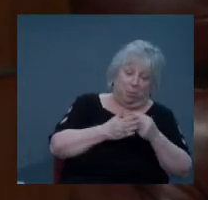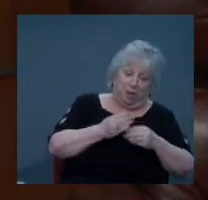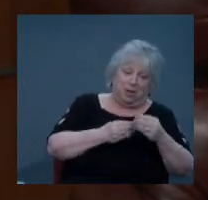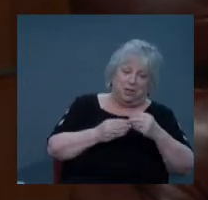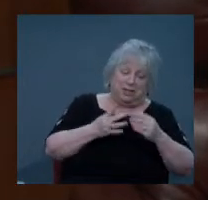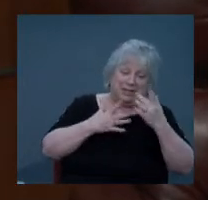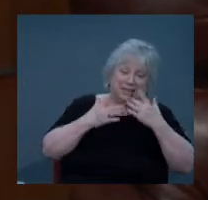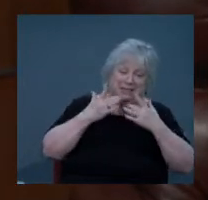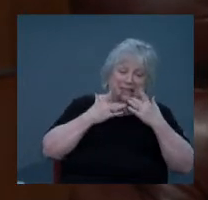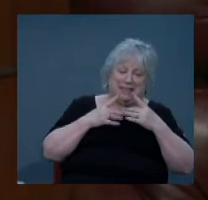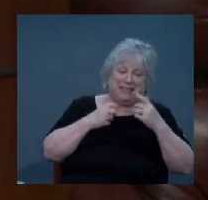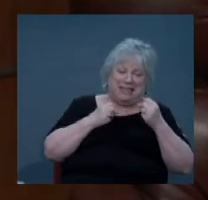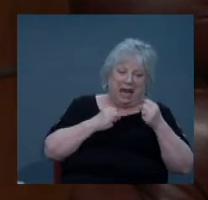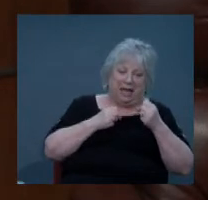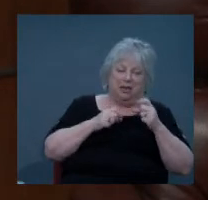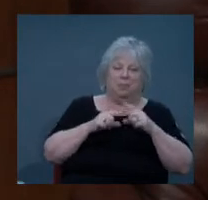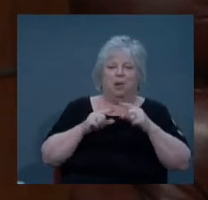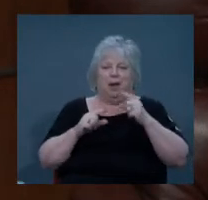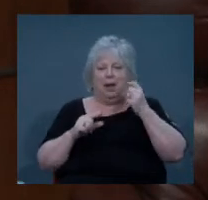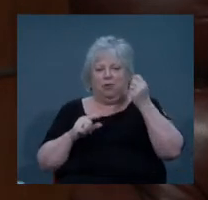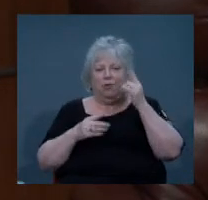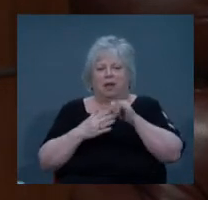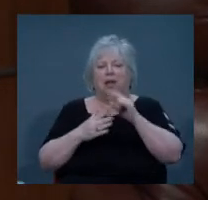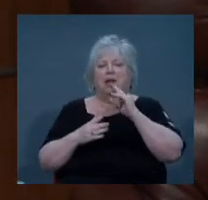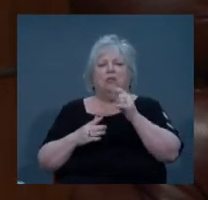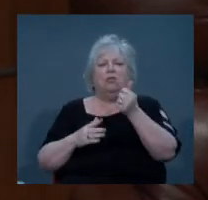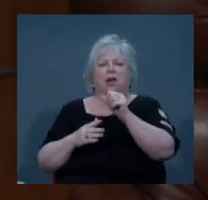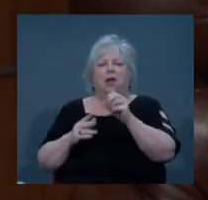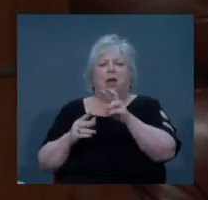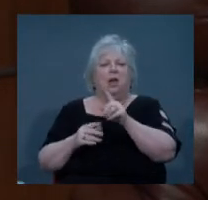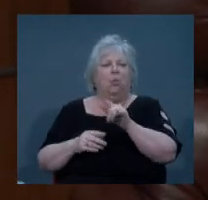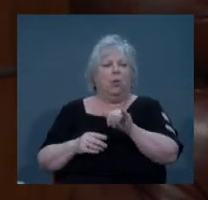I understand all that, but is there any way